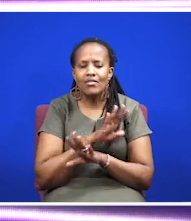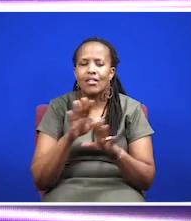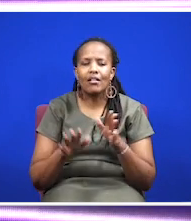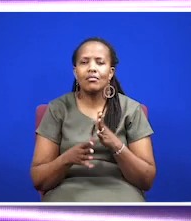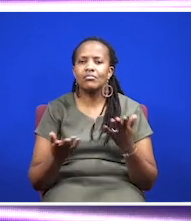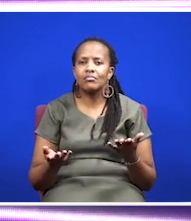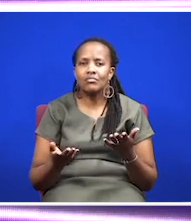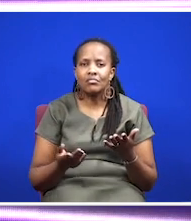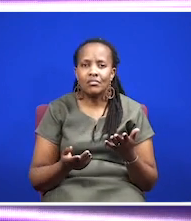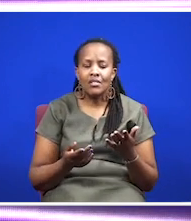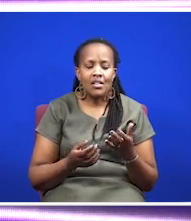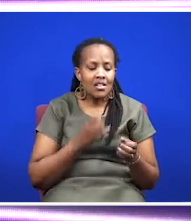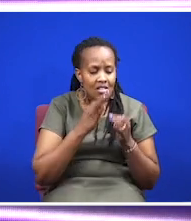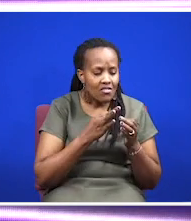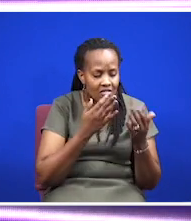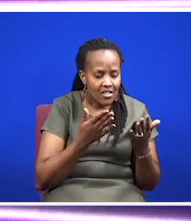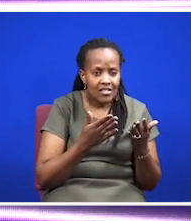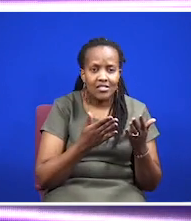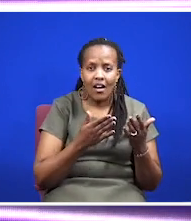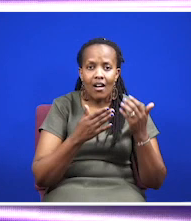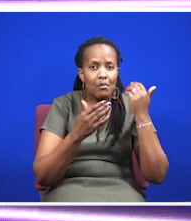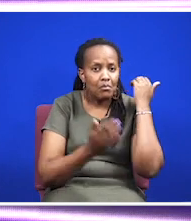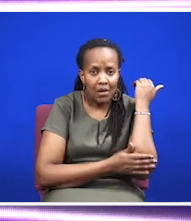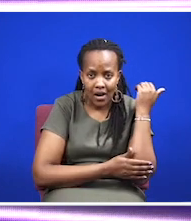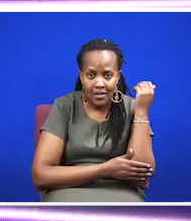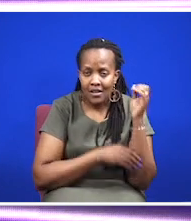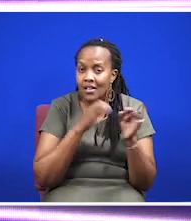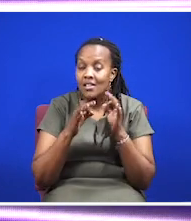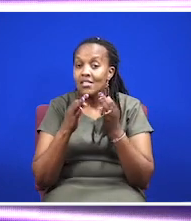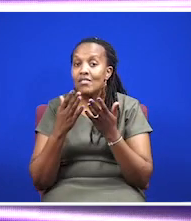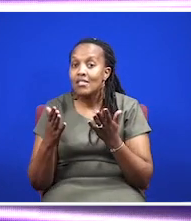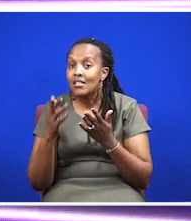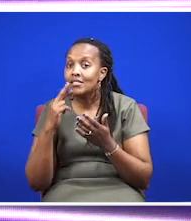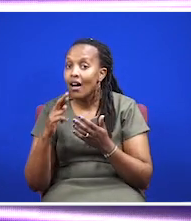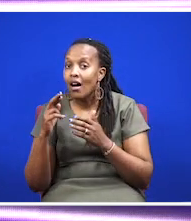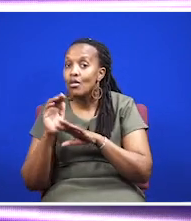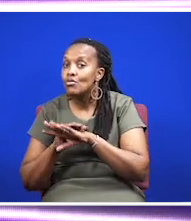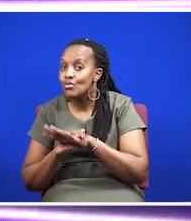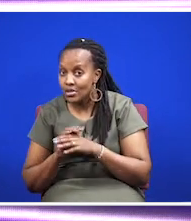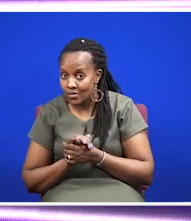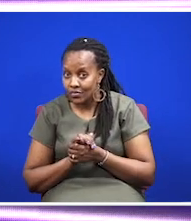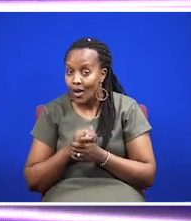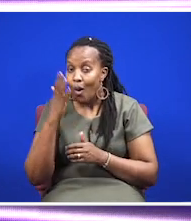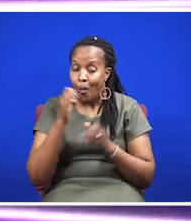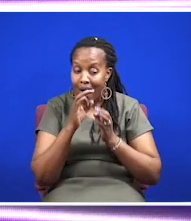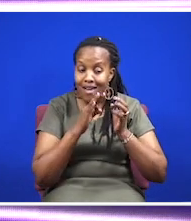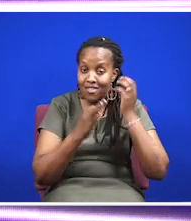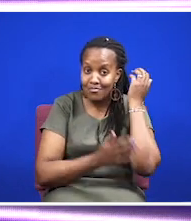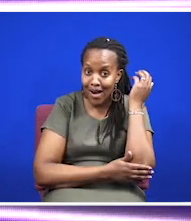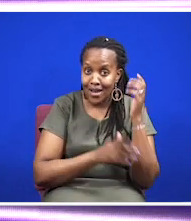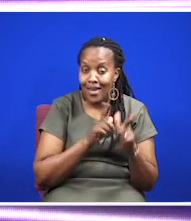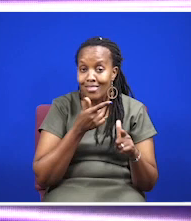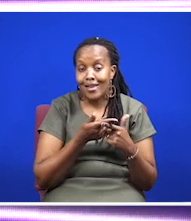is good. If bad, because it works in us patience, humility, contempt of this